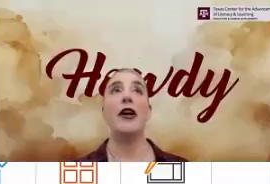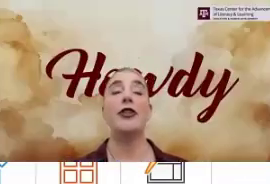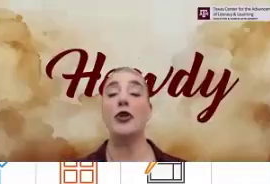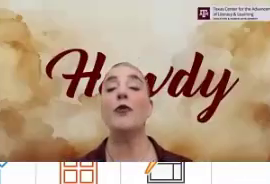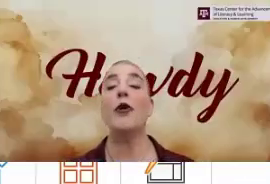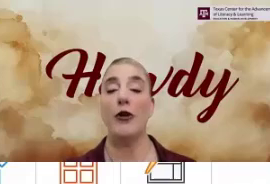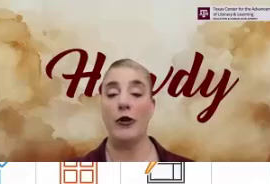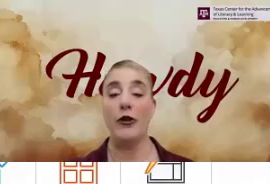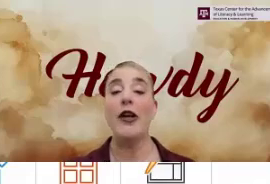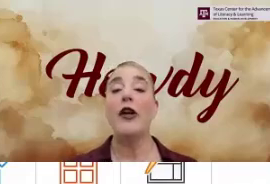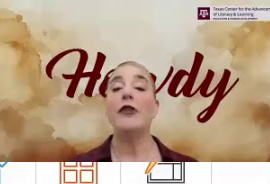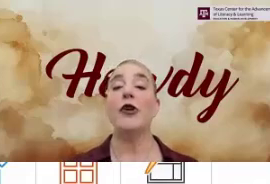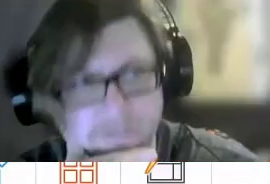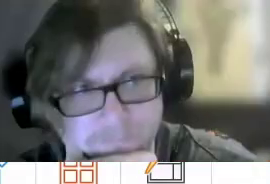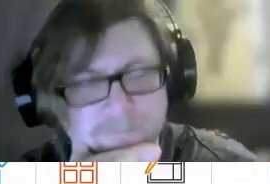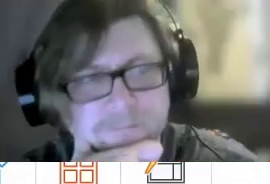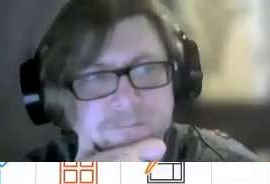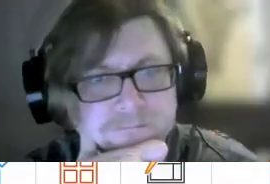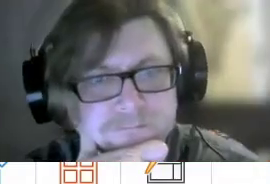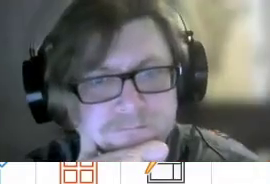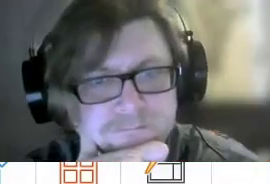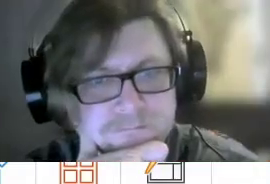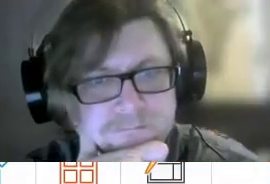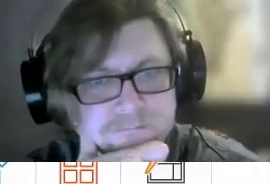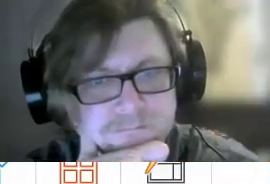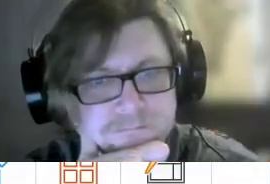kind of a two-parter. Okay. So